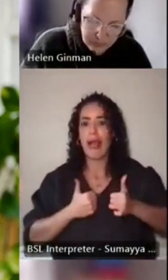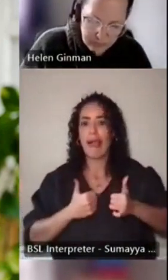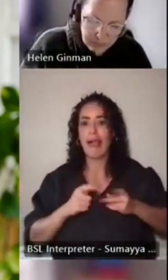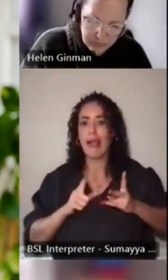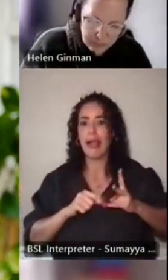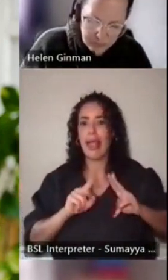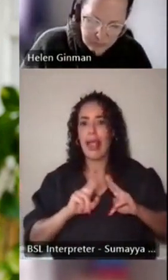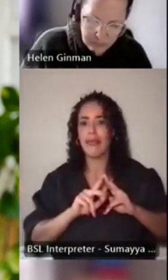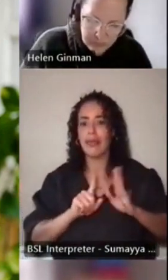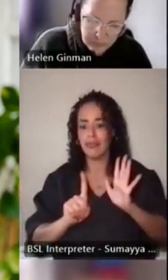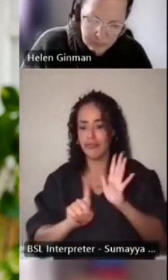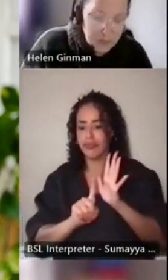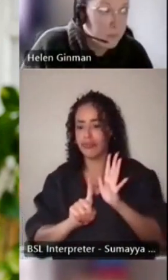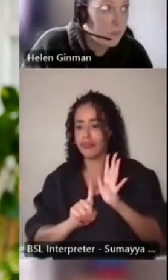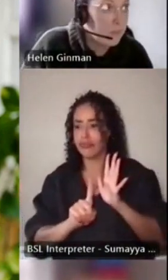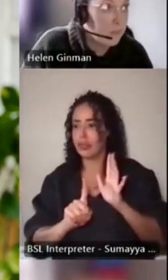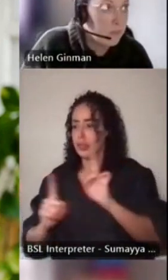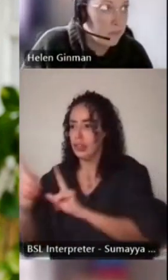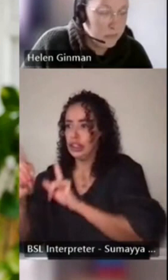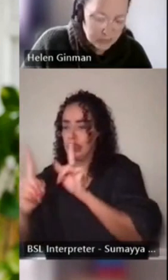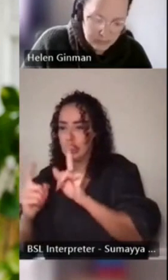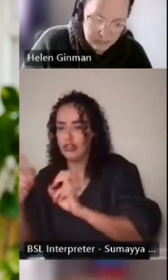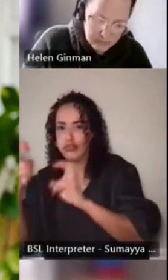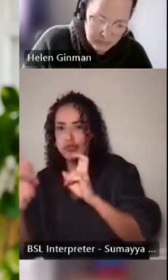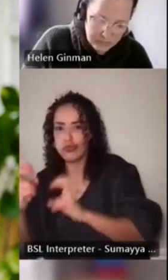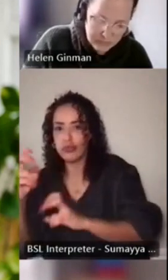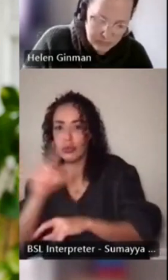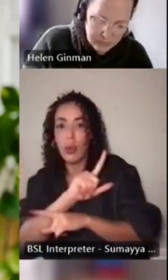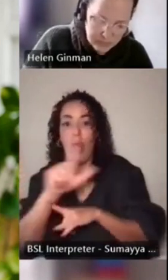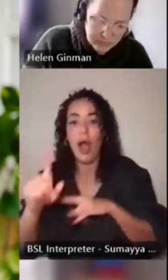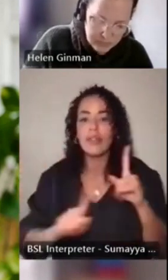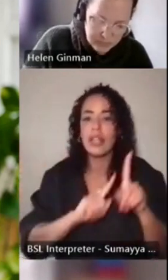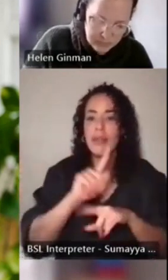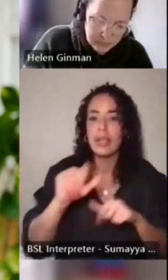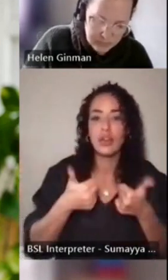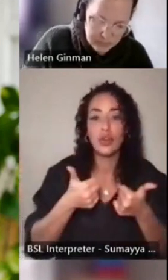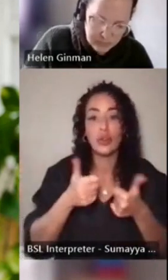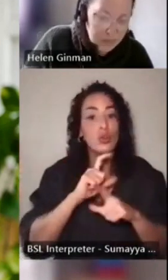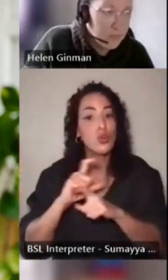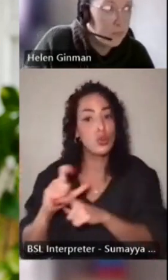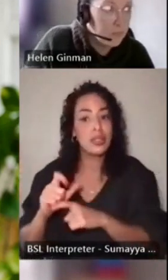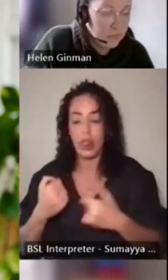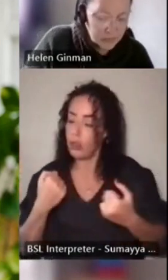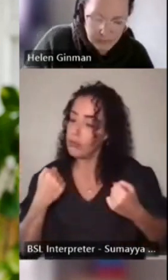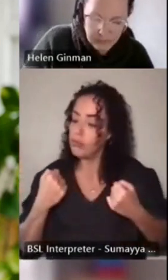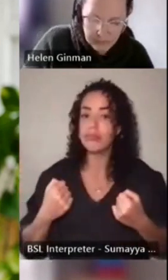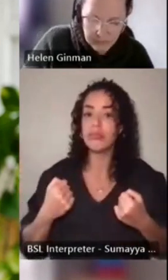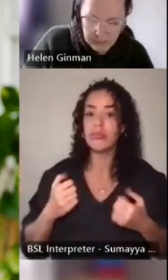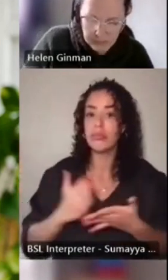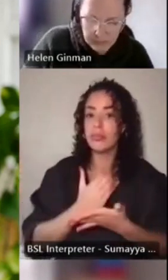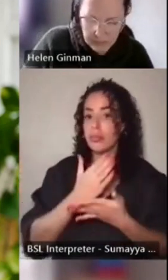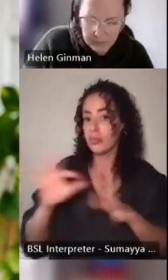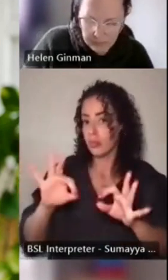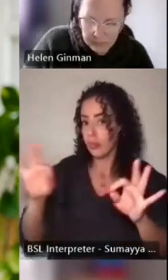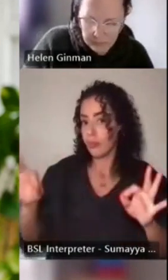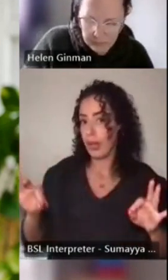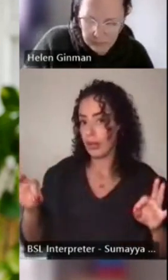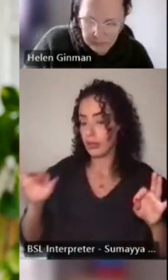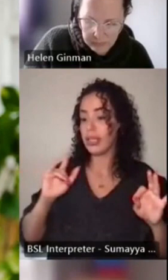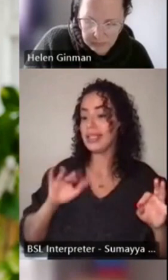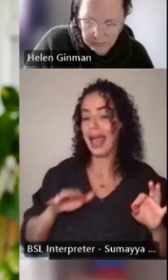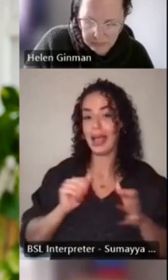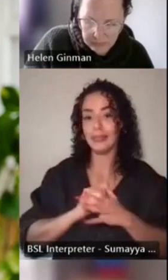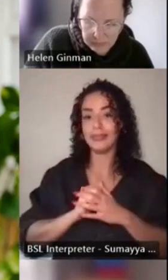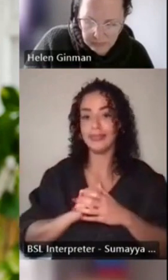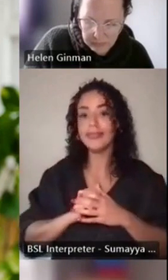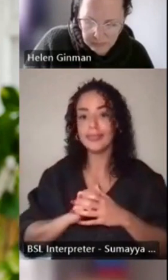of people. So doing it after the meeting, but also still standing up for yourself and putting in those boundaries that actually you